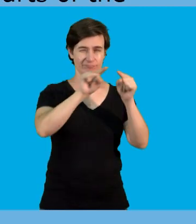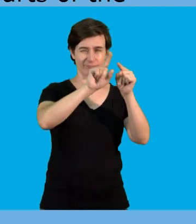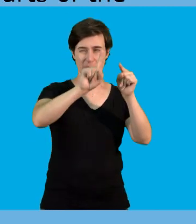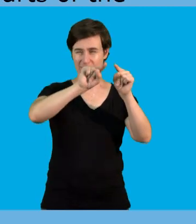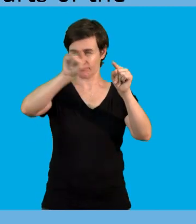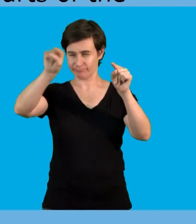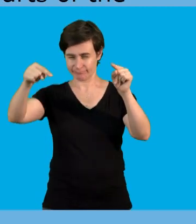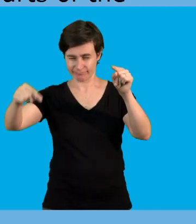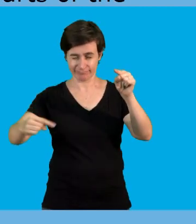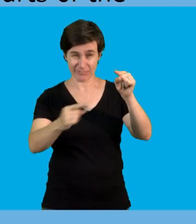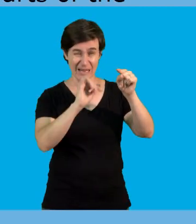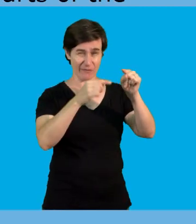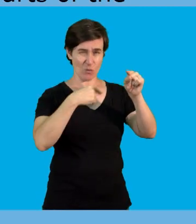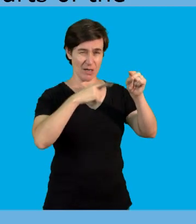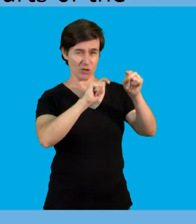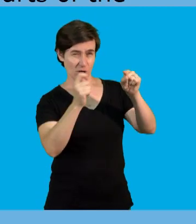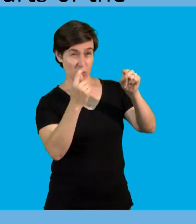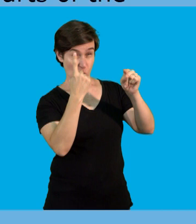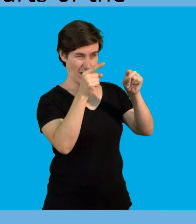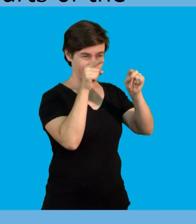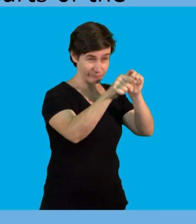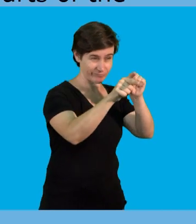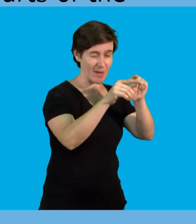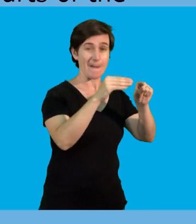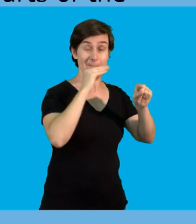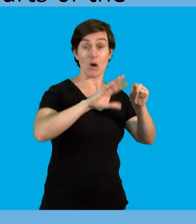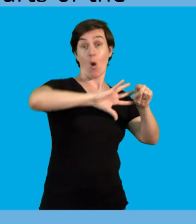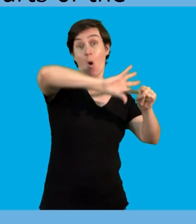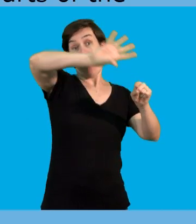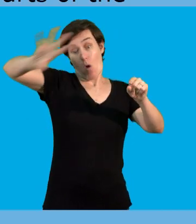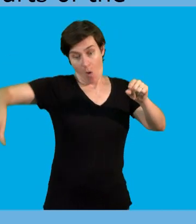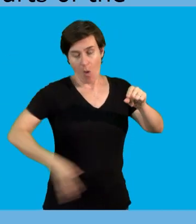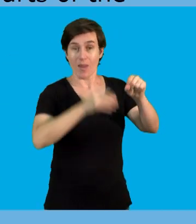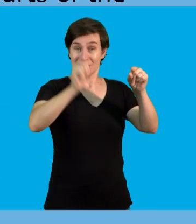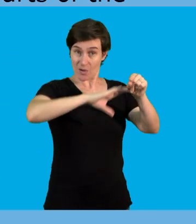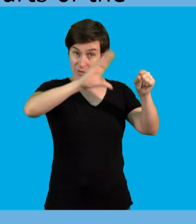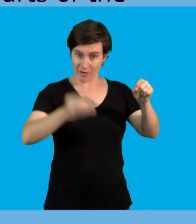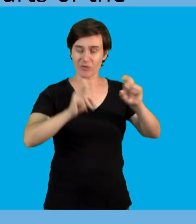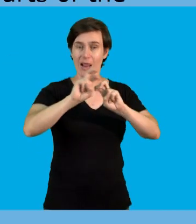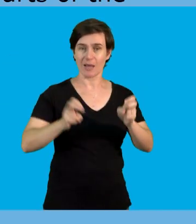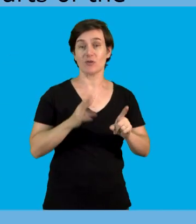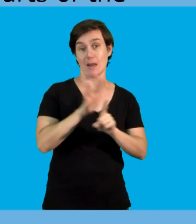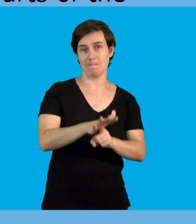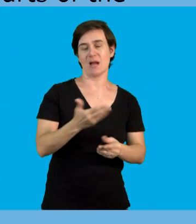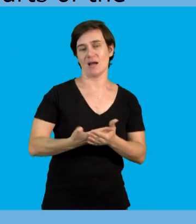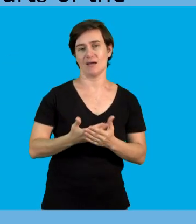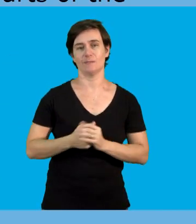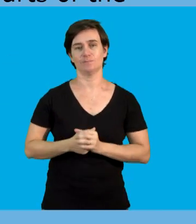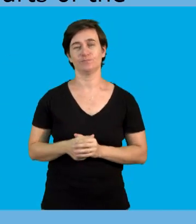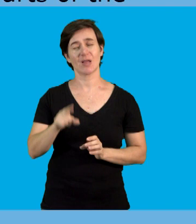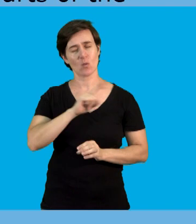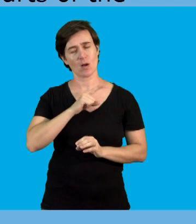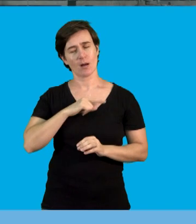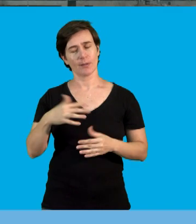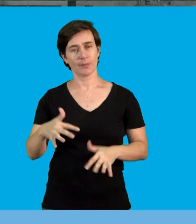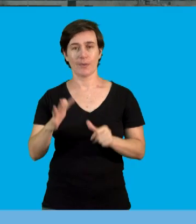of this network, by changing just one thing, we are going to be affecting the functioning of the entire grid. So therefore, it's very